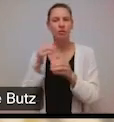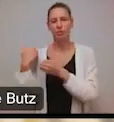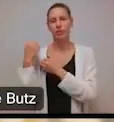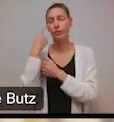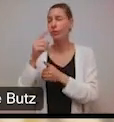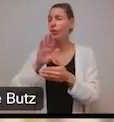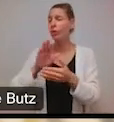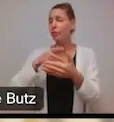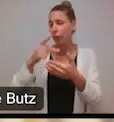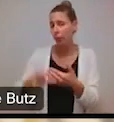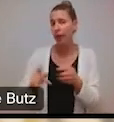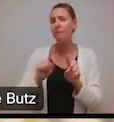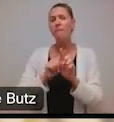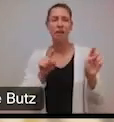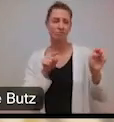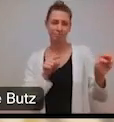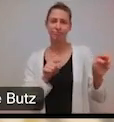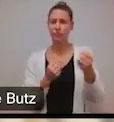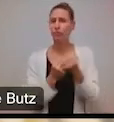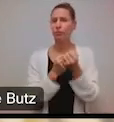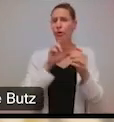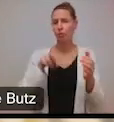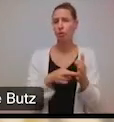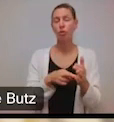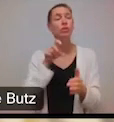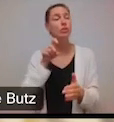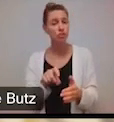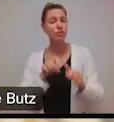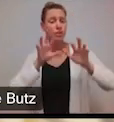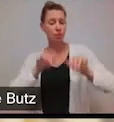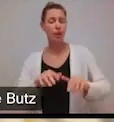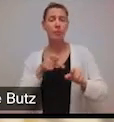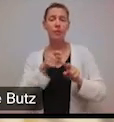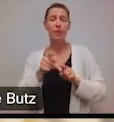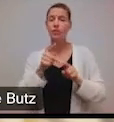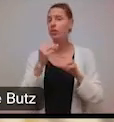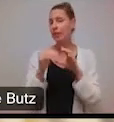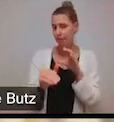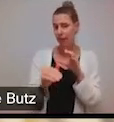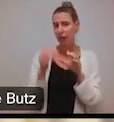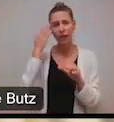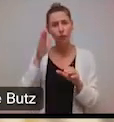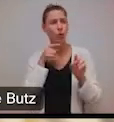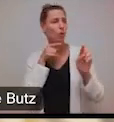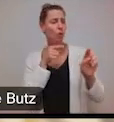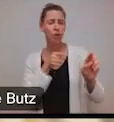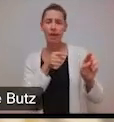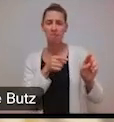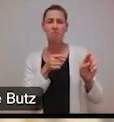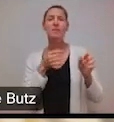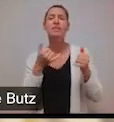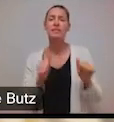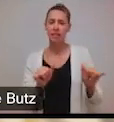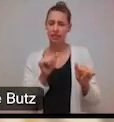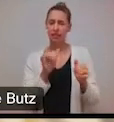So it should still be a professional email because you don't know them and it's in college, but you're not requesting